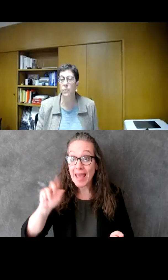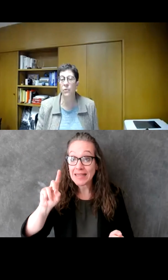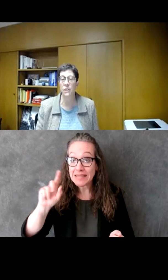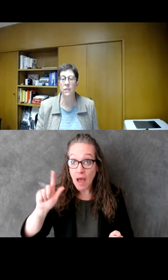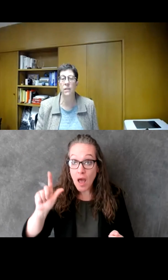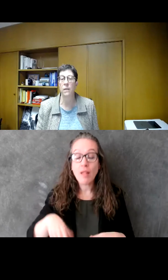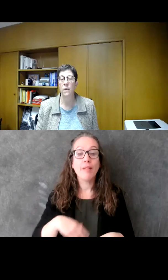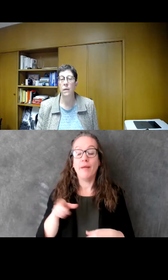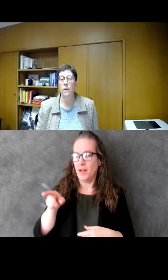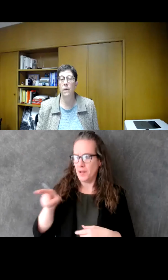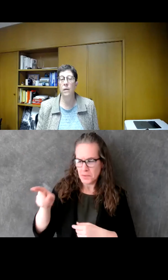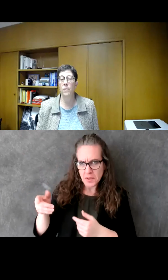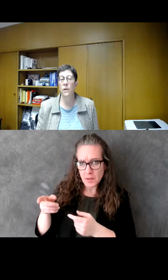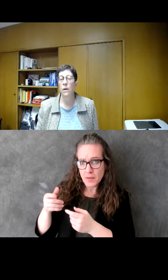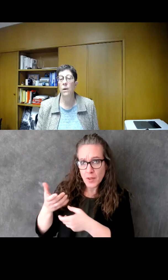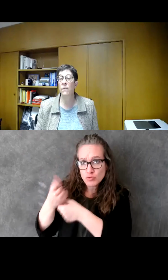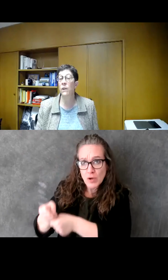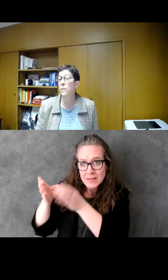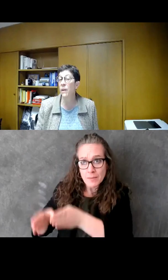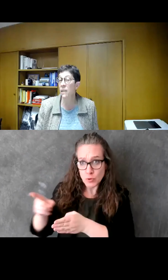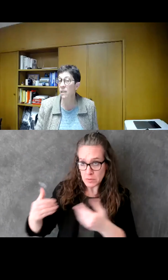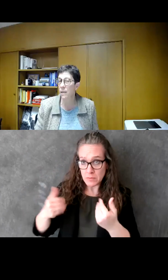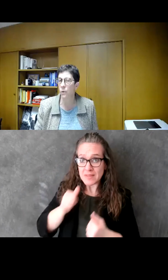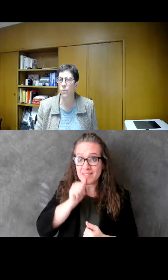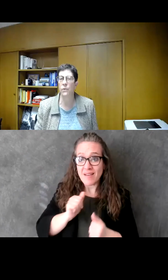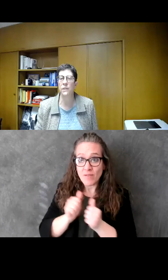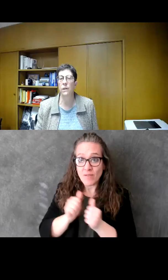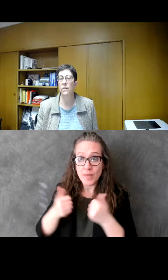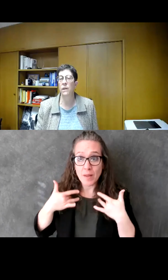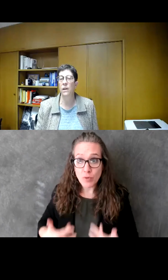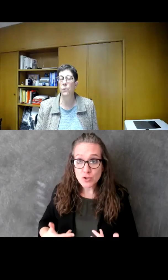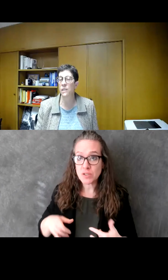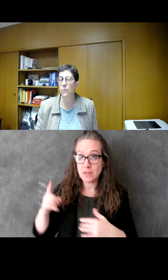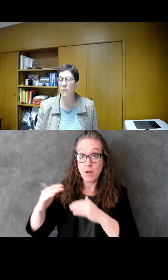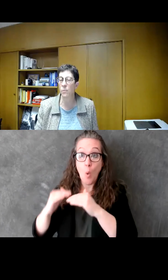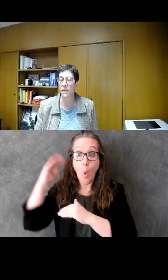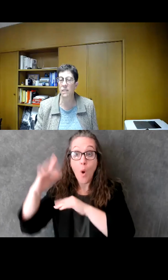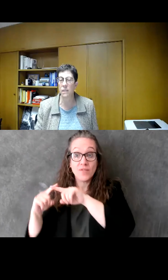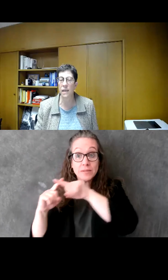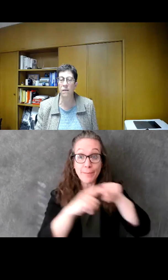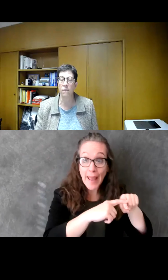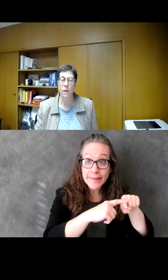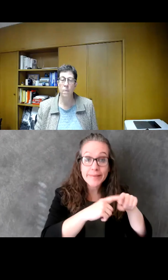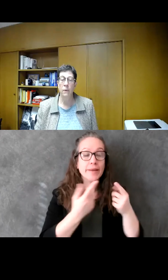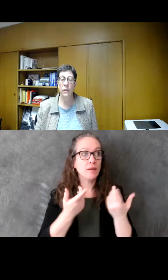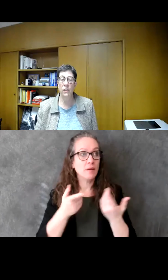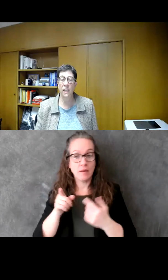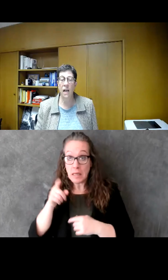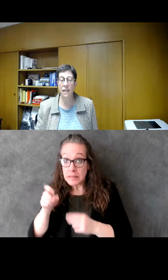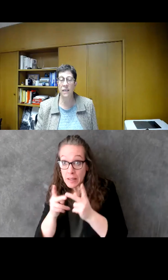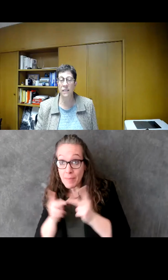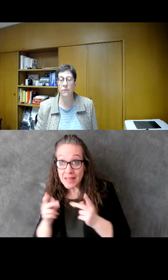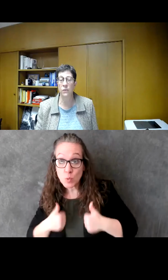from depression? Are they very dependent on the older adult? Otherwise, they wouldn't have a place to live. We look